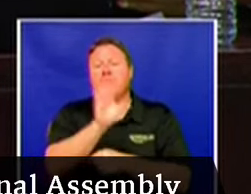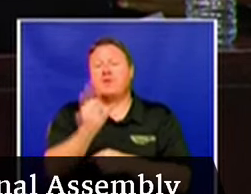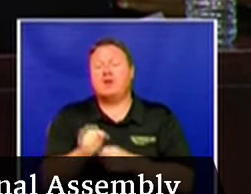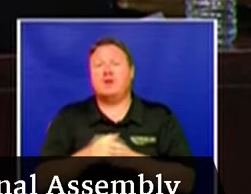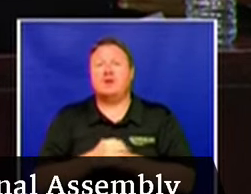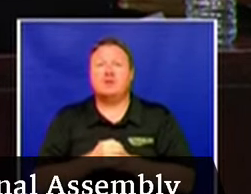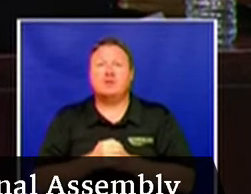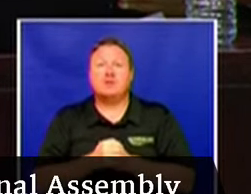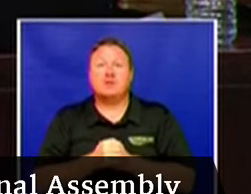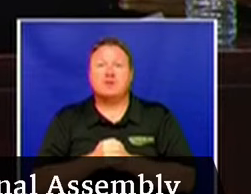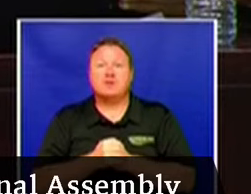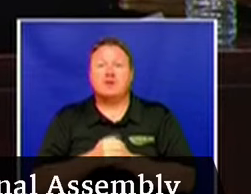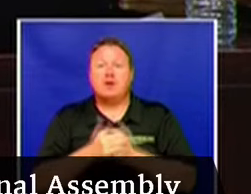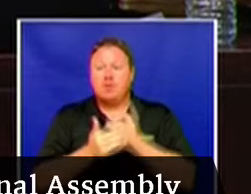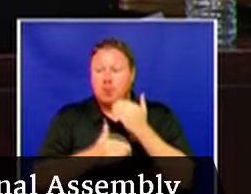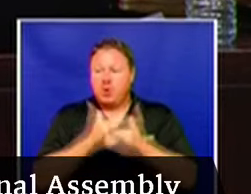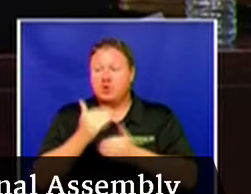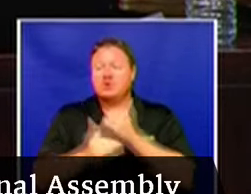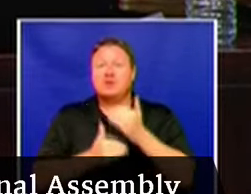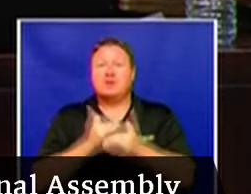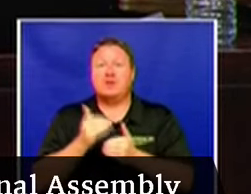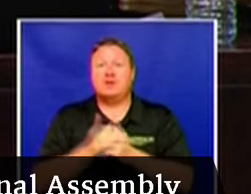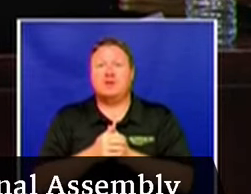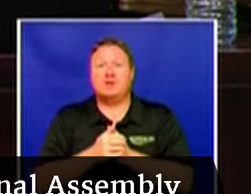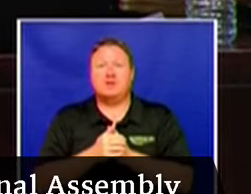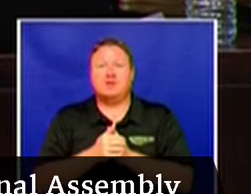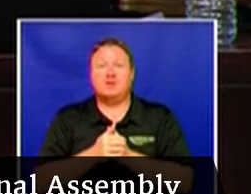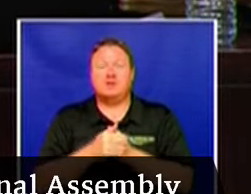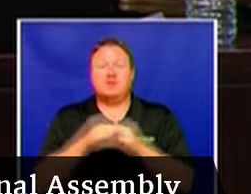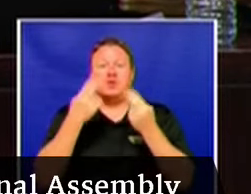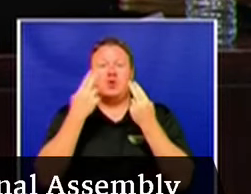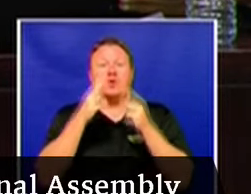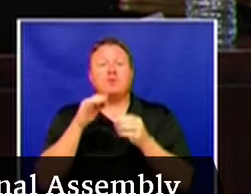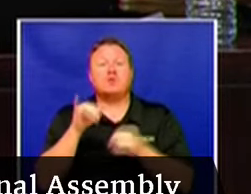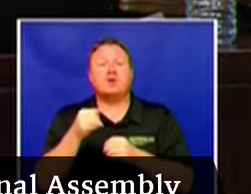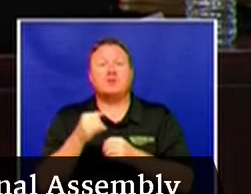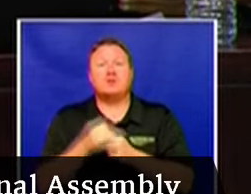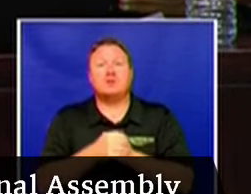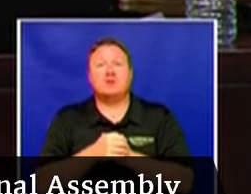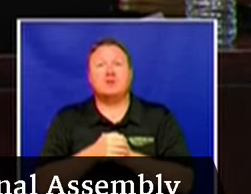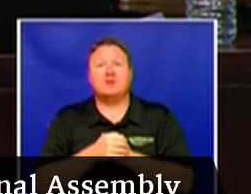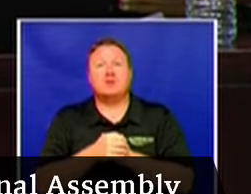it is a process, Honorable Janki, that